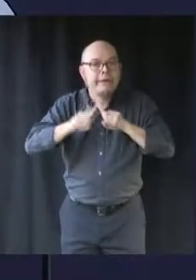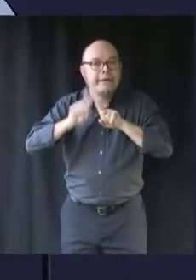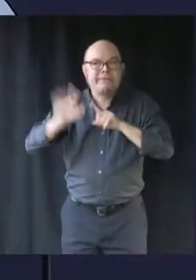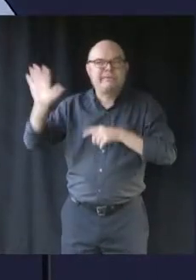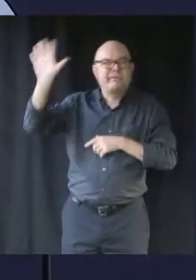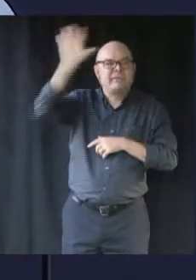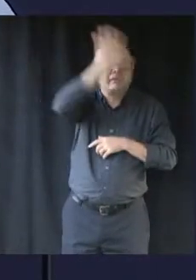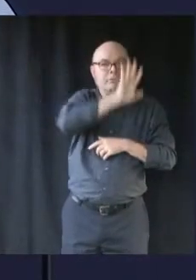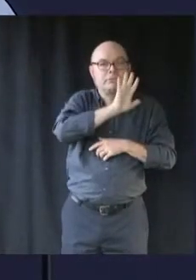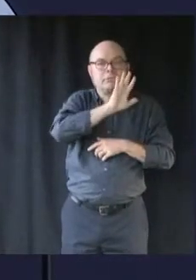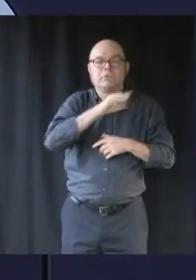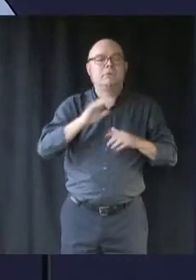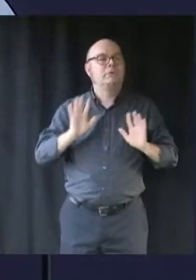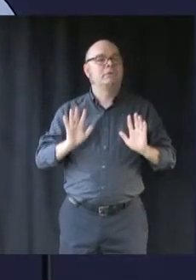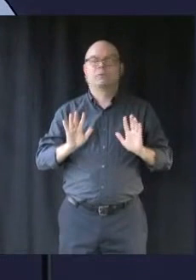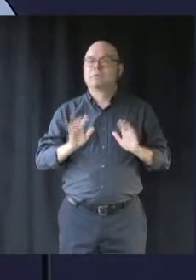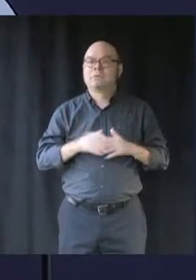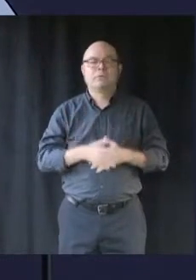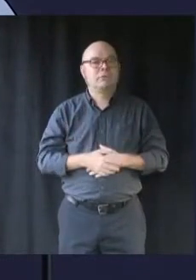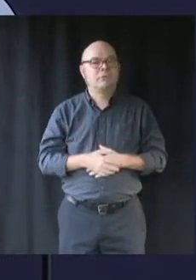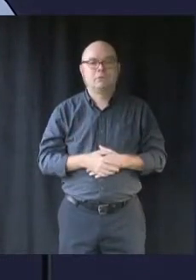We're unique in all the world.